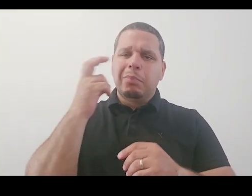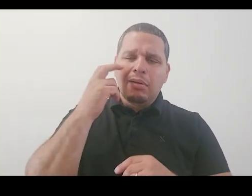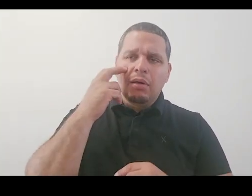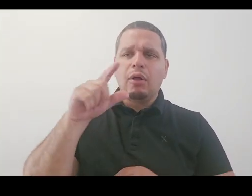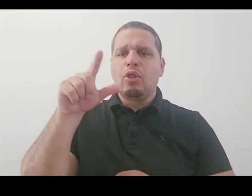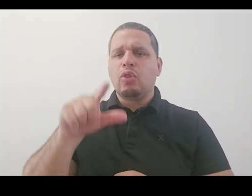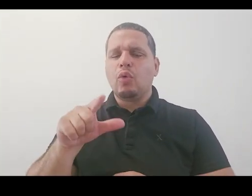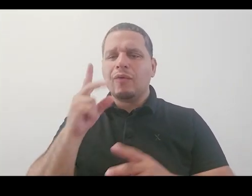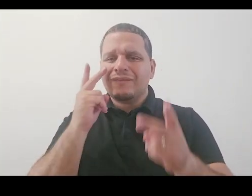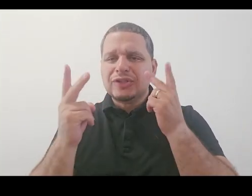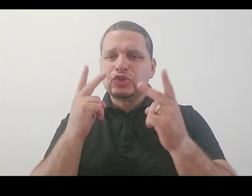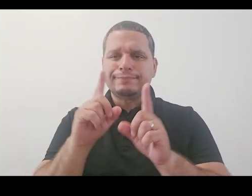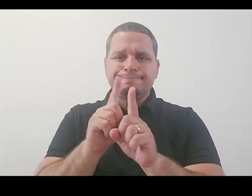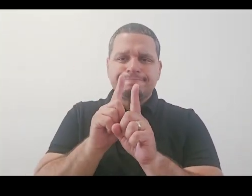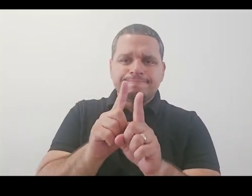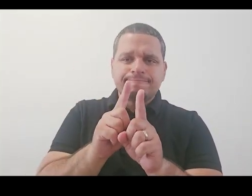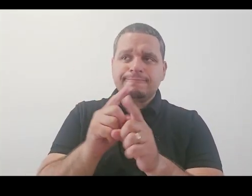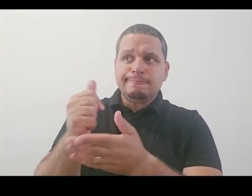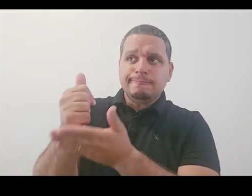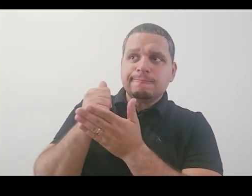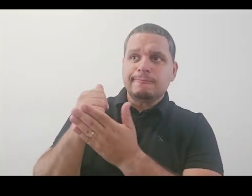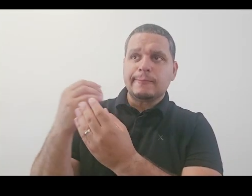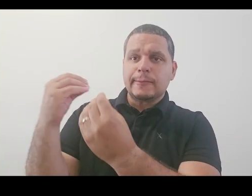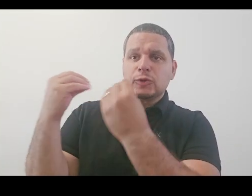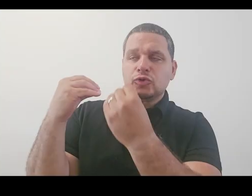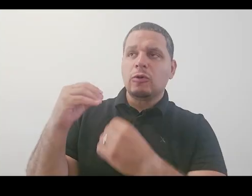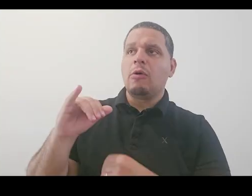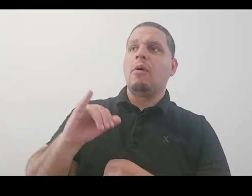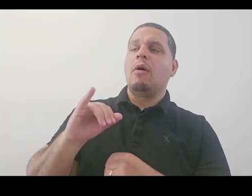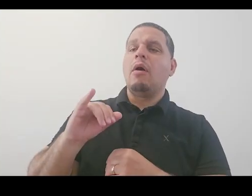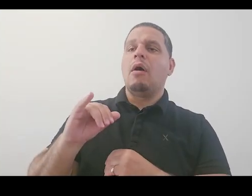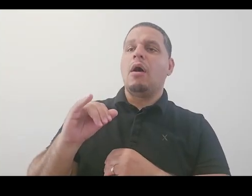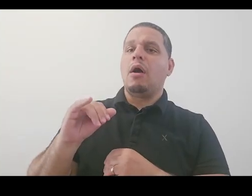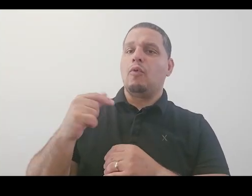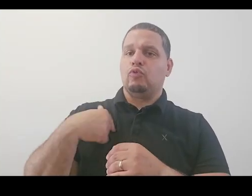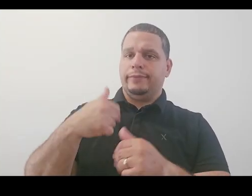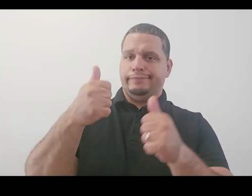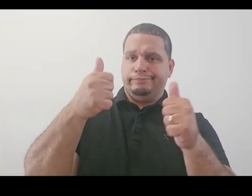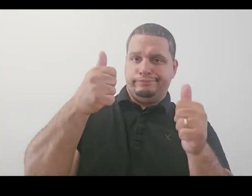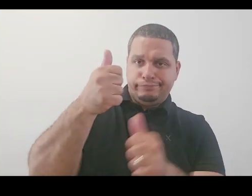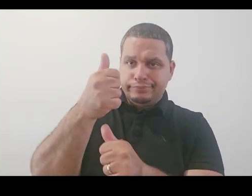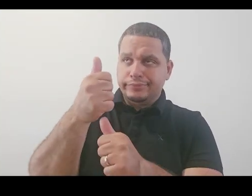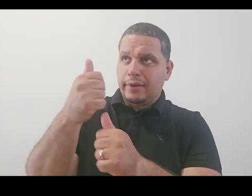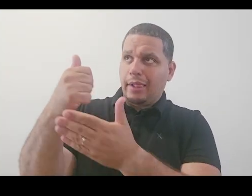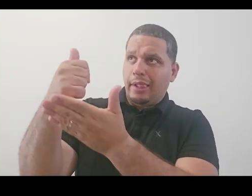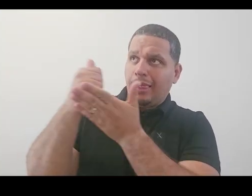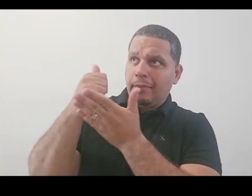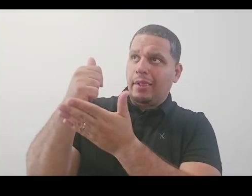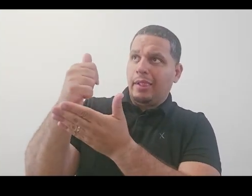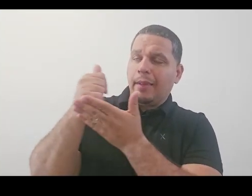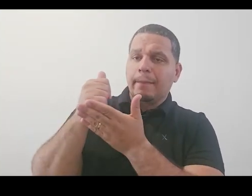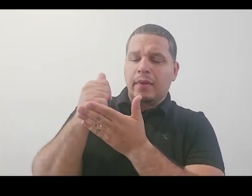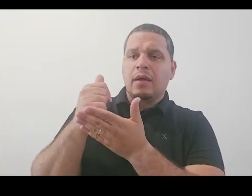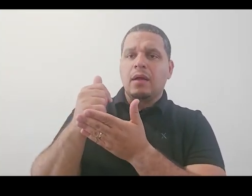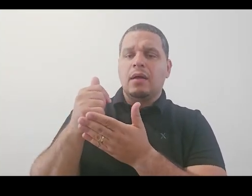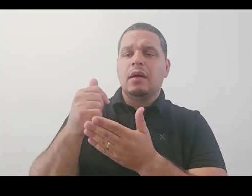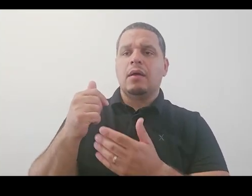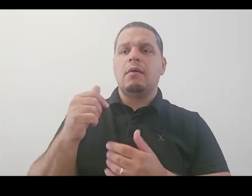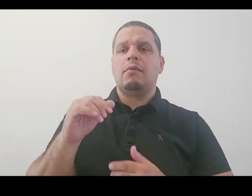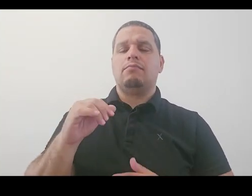vision mentors who really brought me under their wing and really helped me to